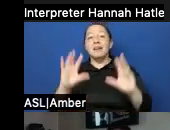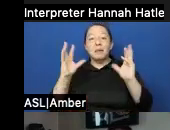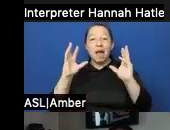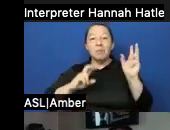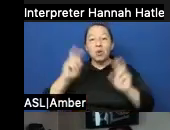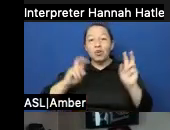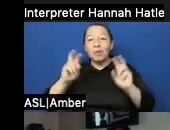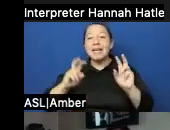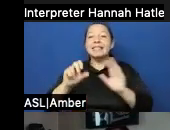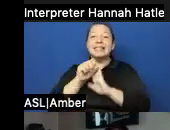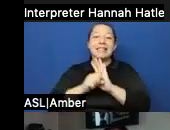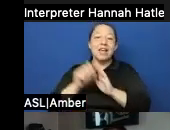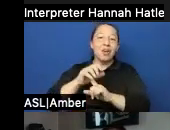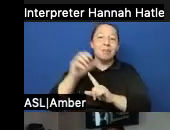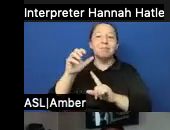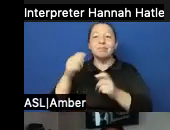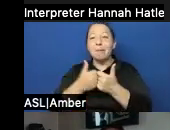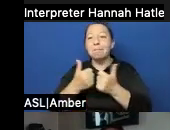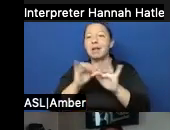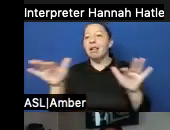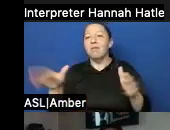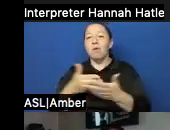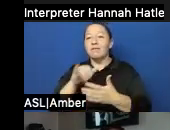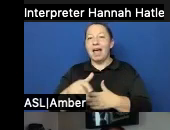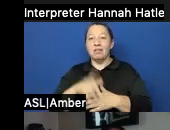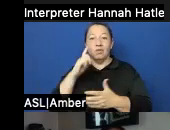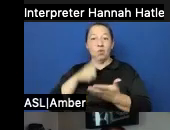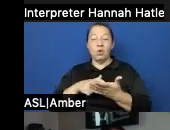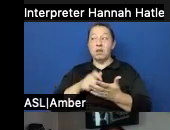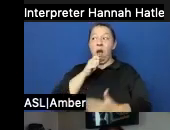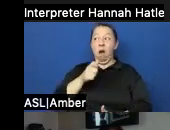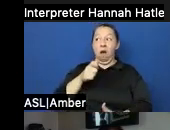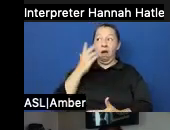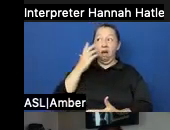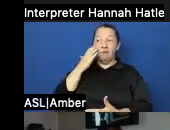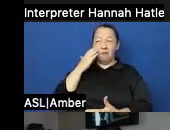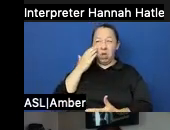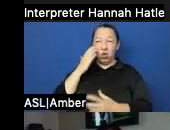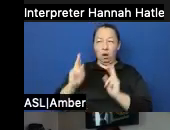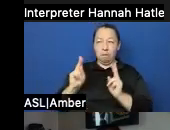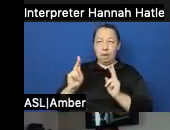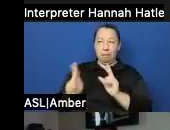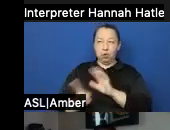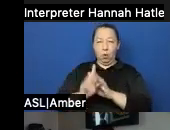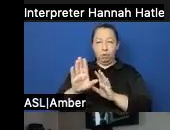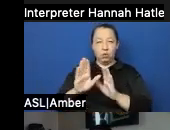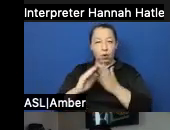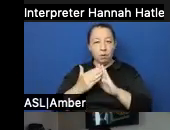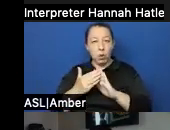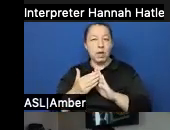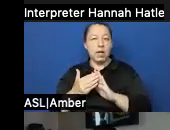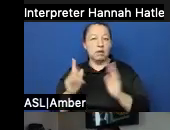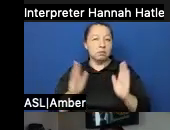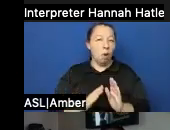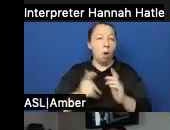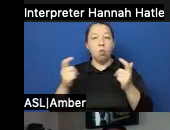jams, all the things. Noticing unfamiliar people in your small community or your large community on your block, keep an eye